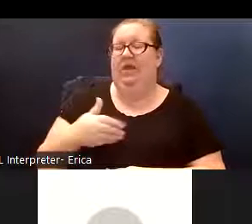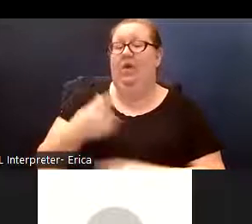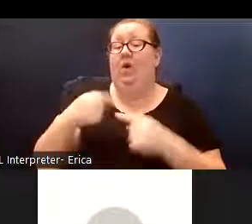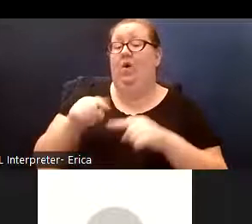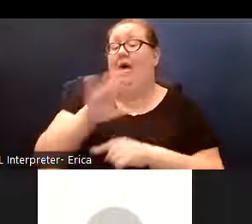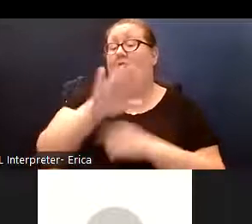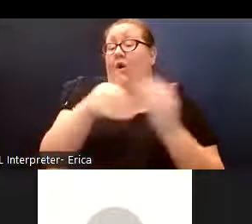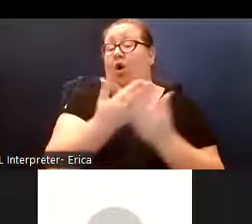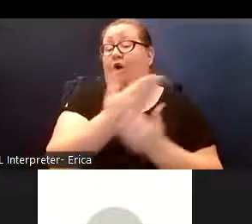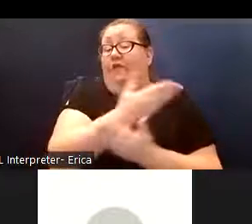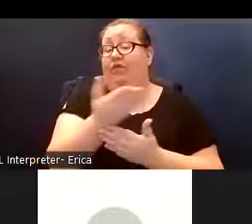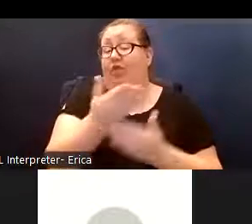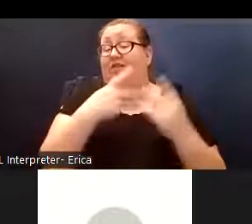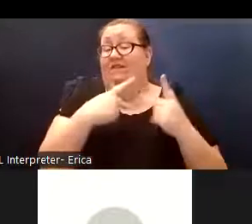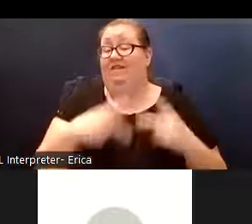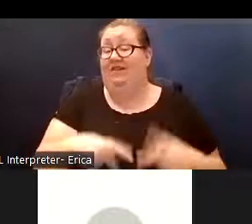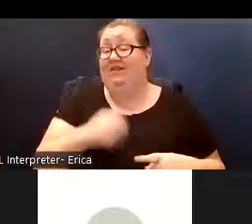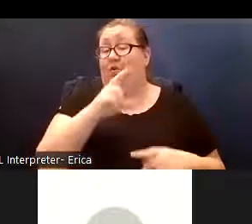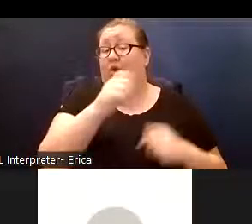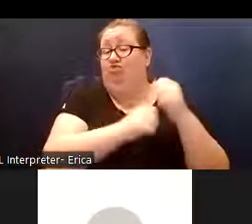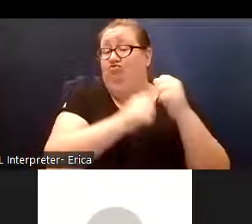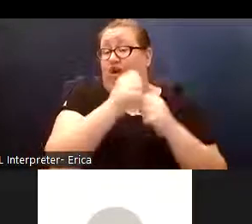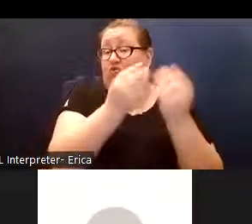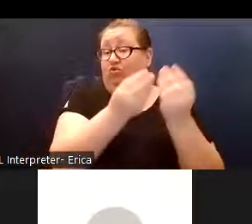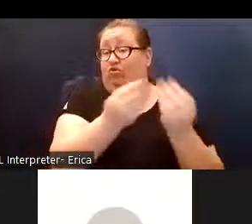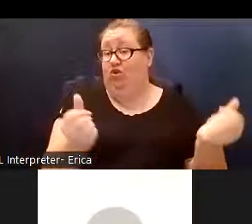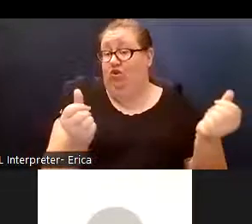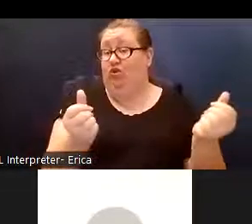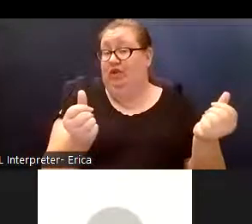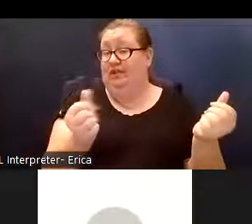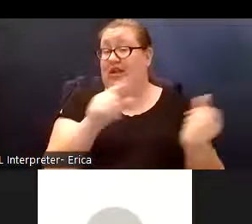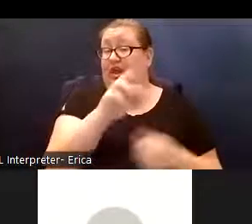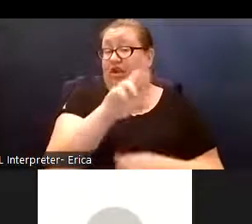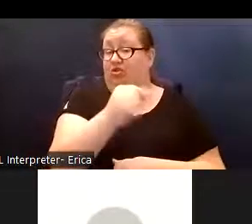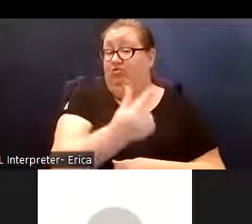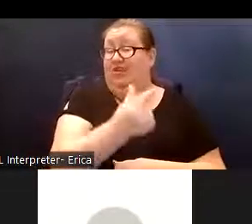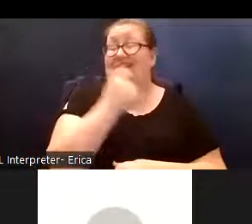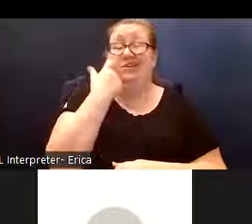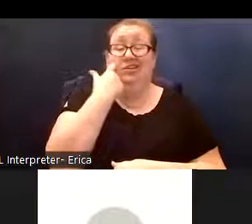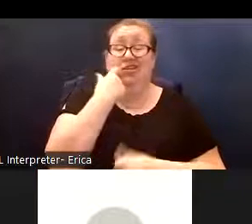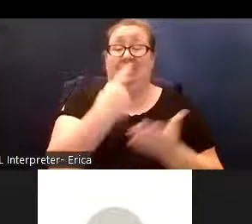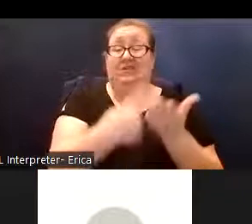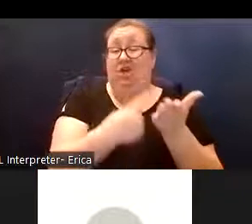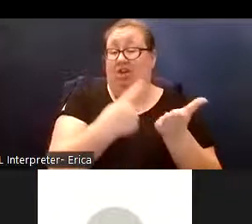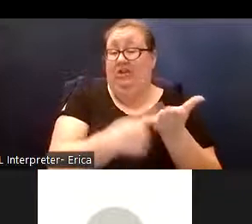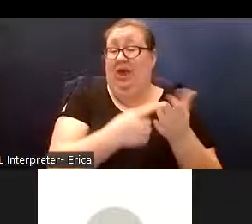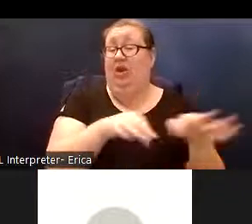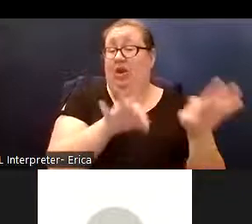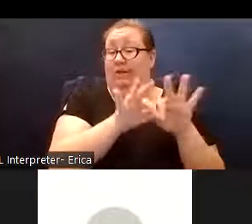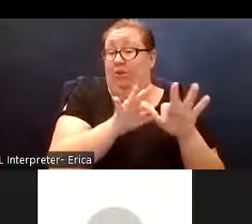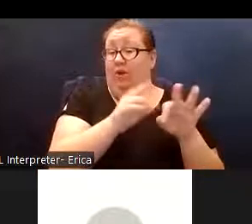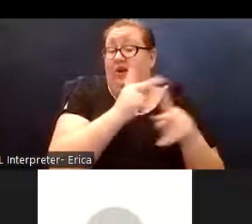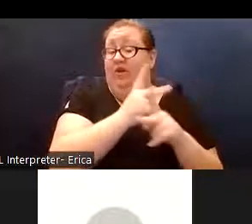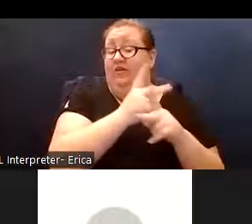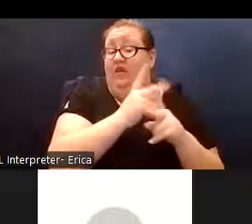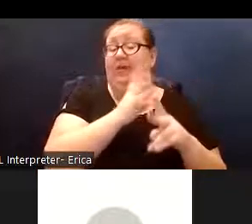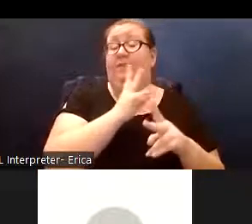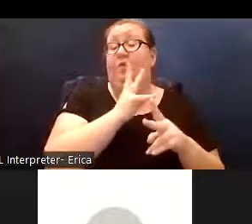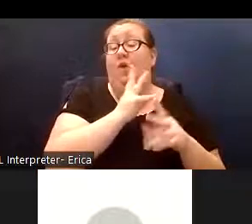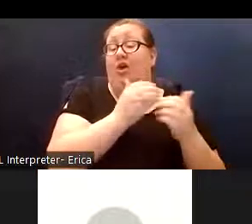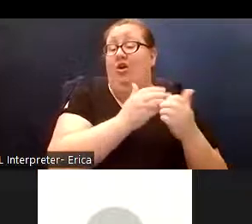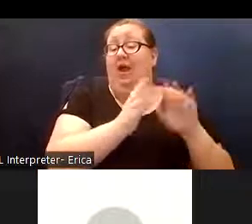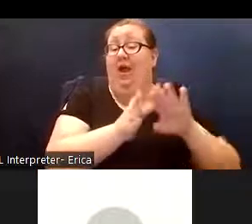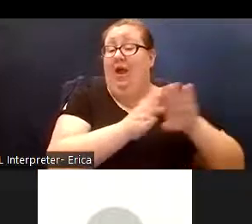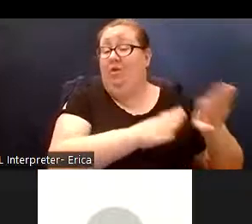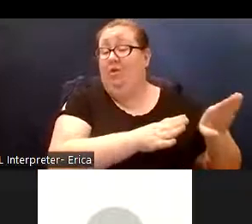those physical or structural solutions that Greg just talked about are important for keeping water out, or giving it places